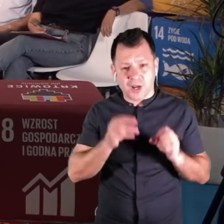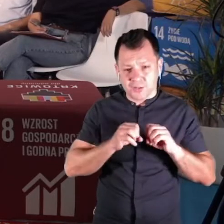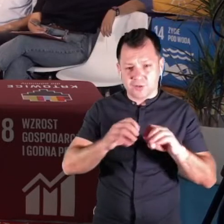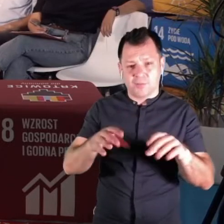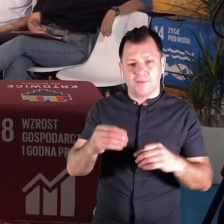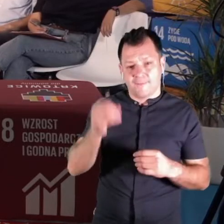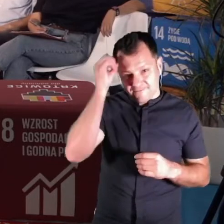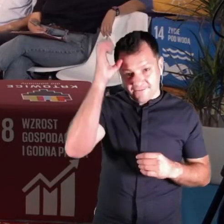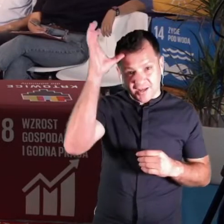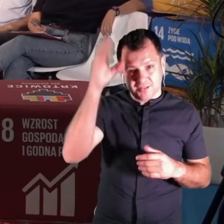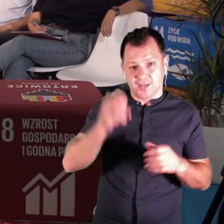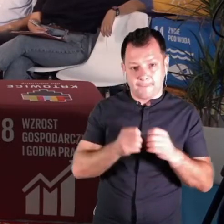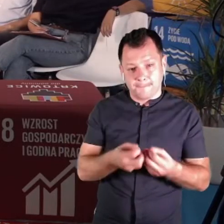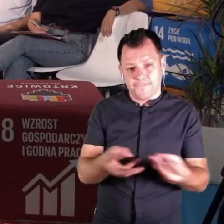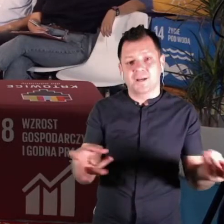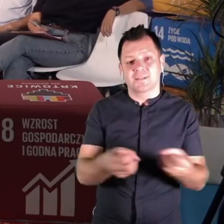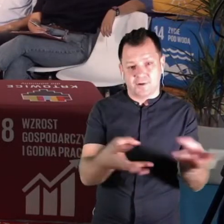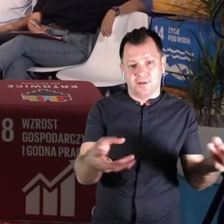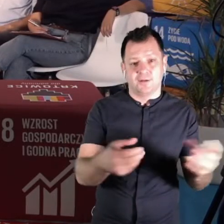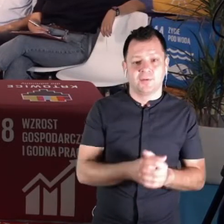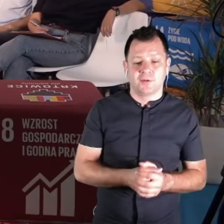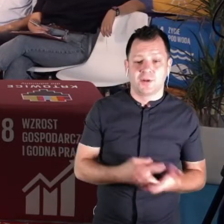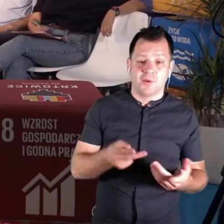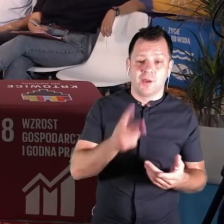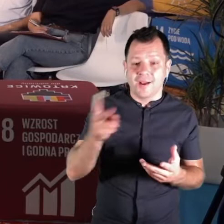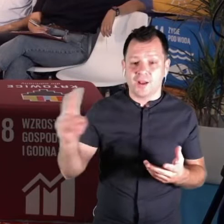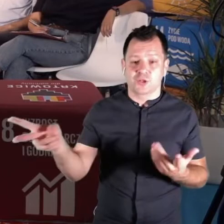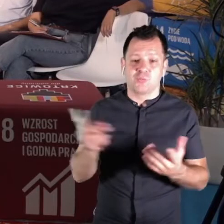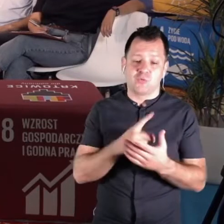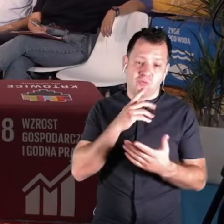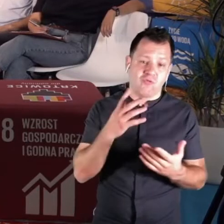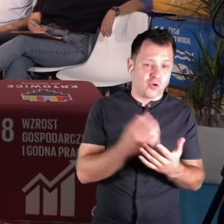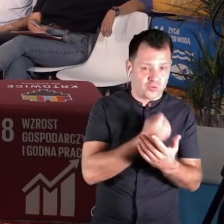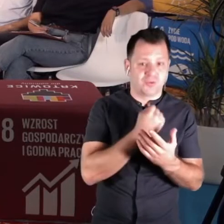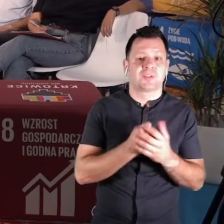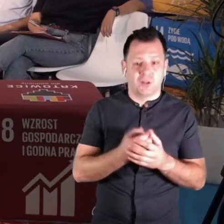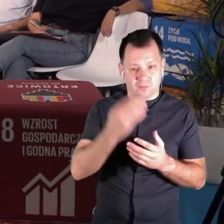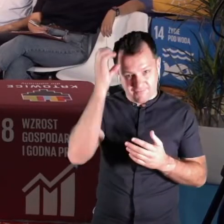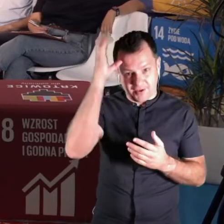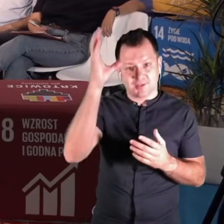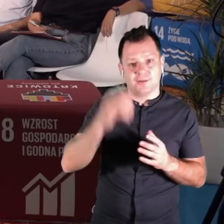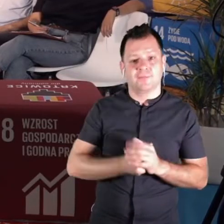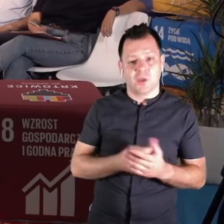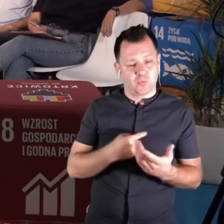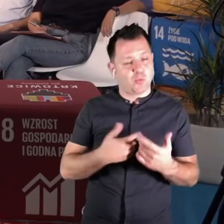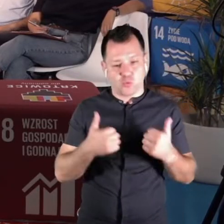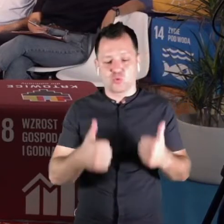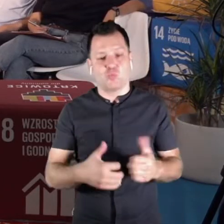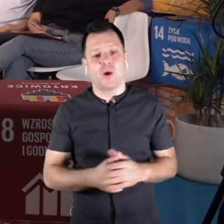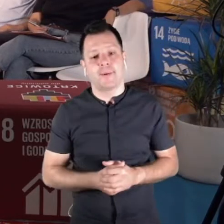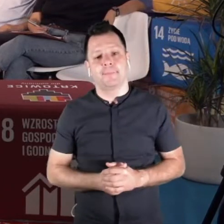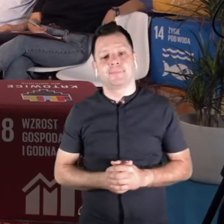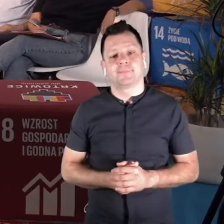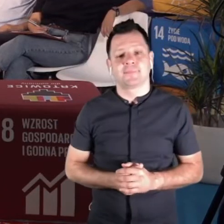the people can really use it. And what was also great, after when we are making those researchers, we get a